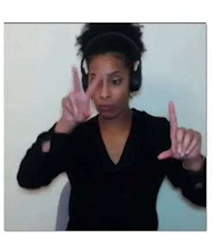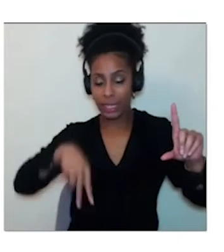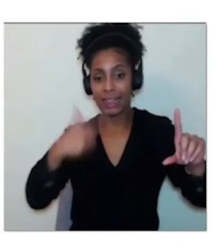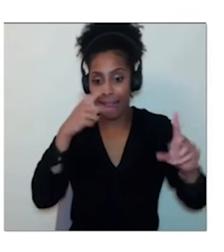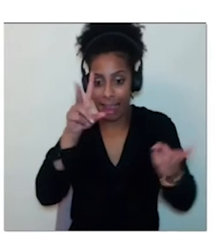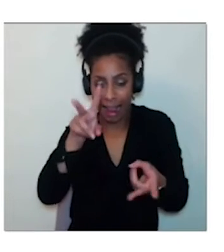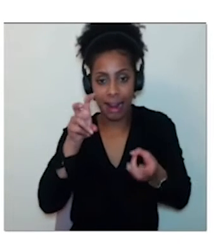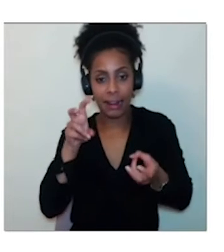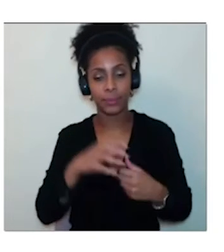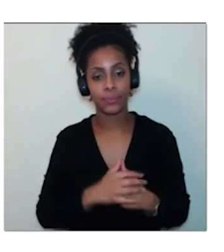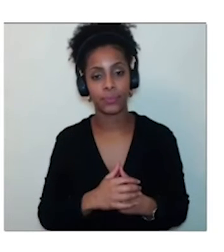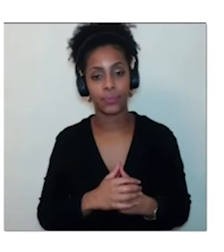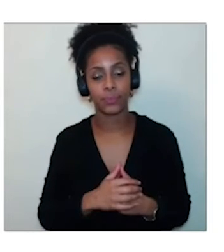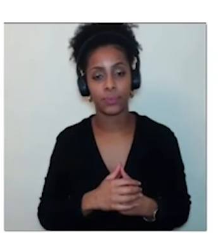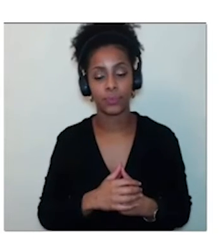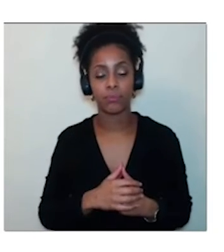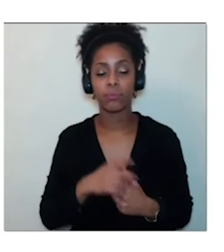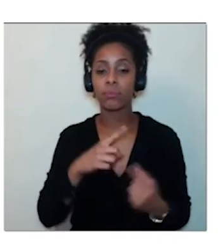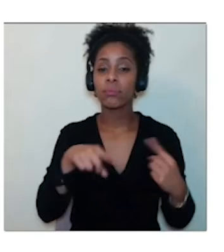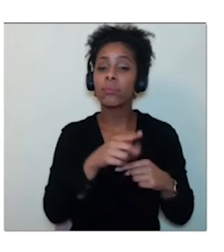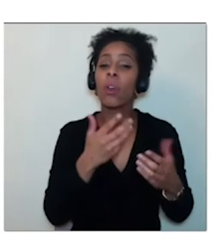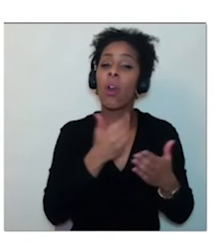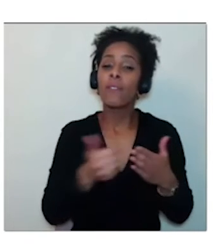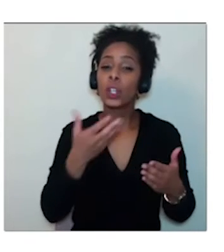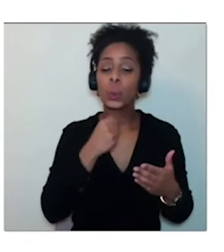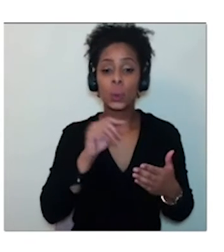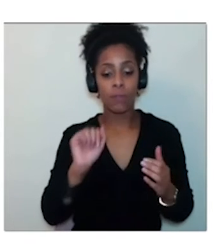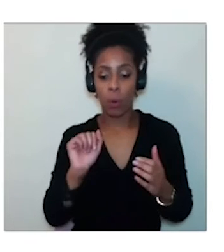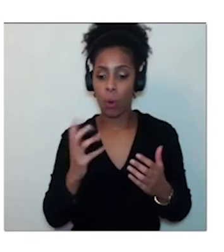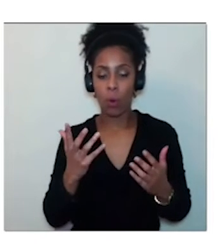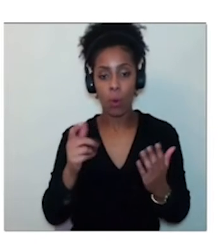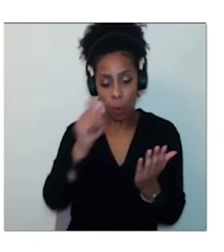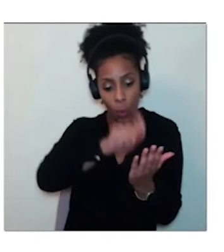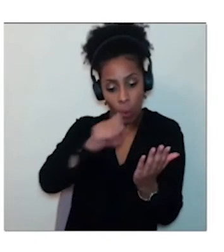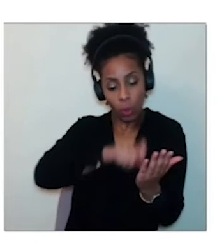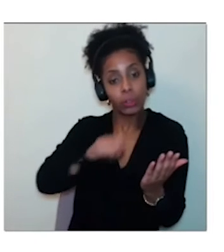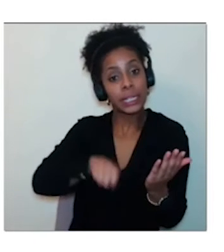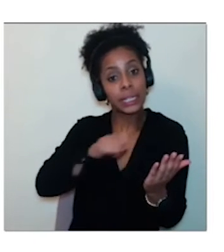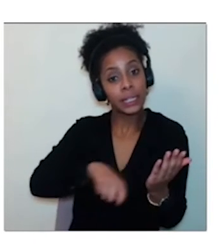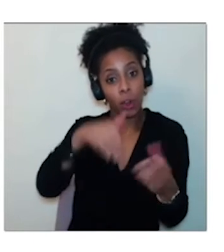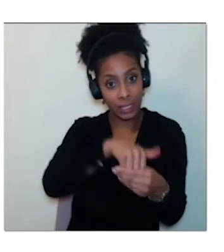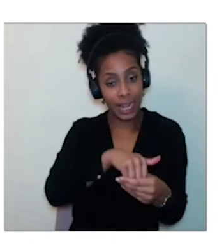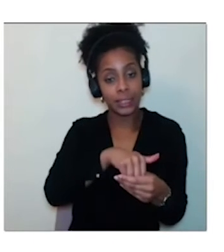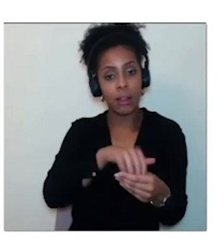for authoring content, but not always for publishing content.